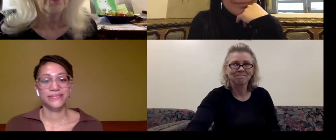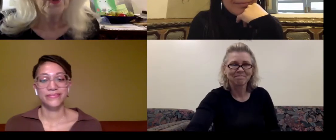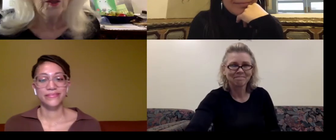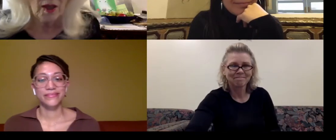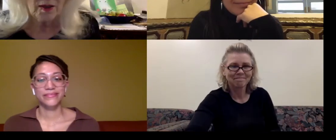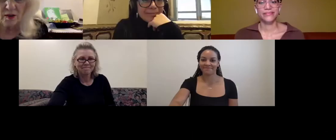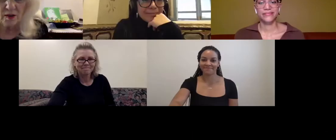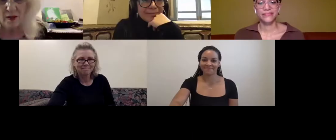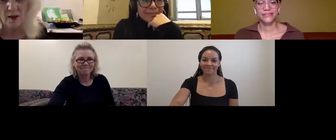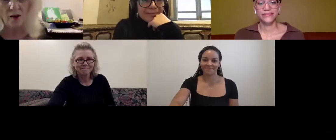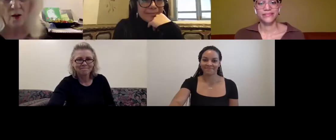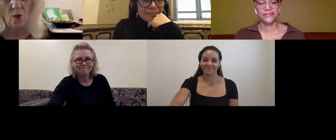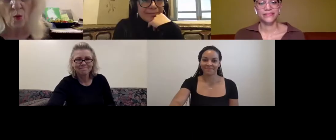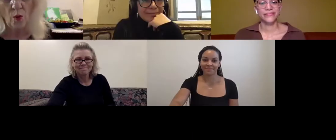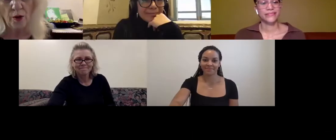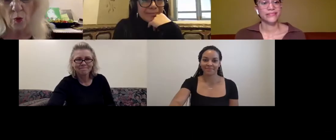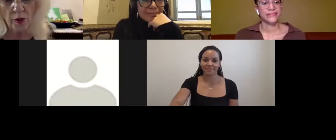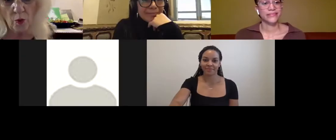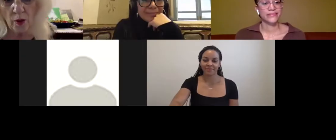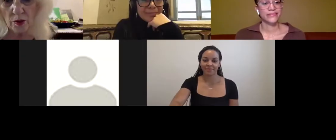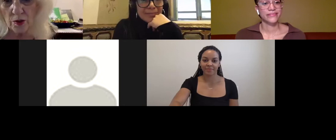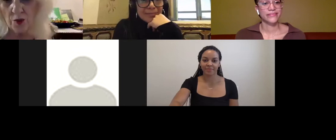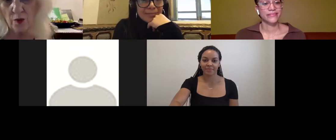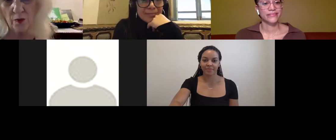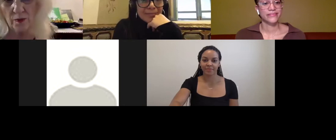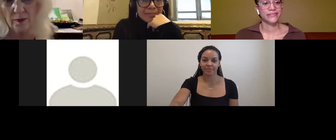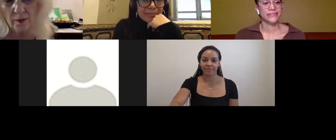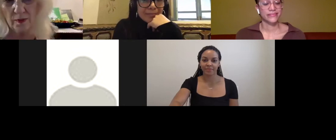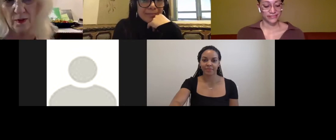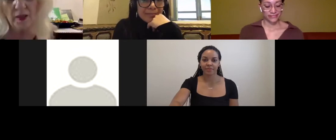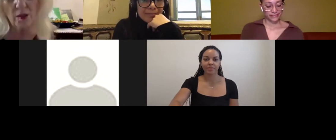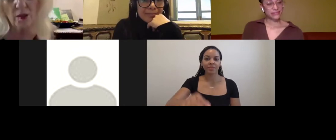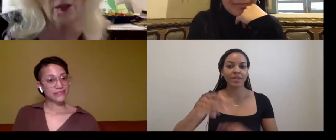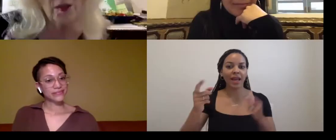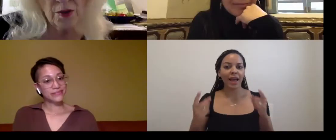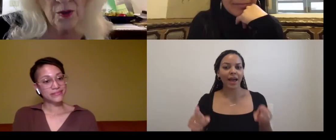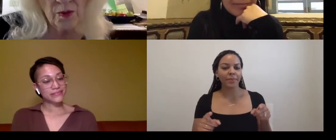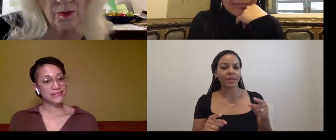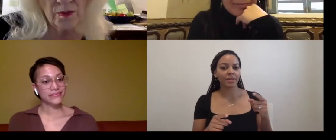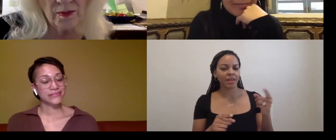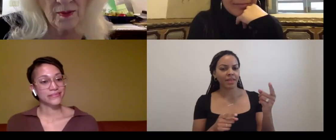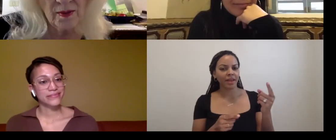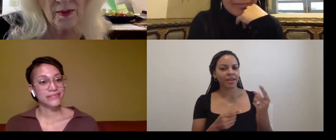And they said to me, what do you, what do you want us to do? Tell us what to do.